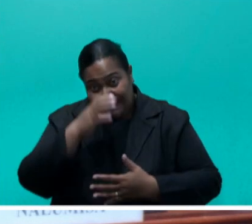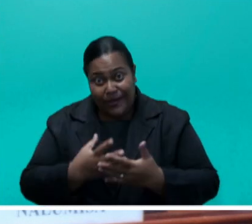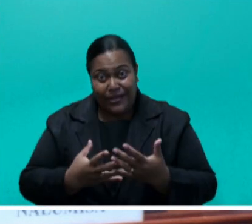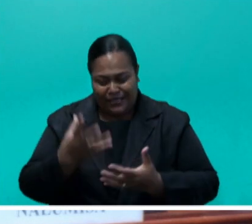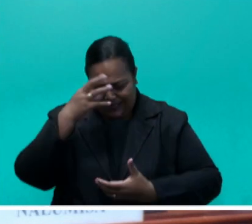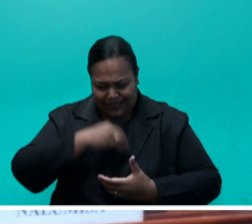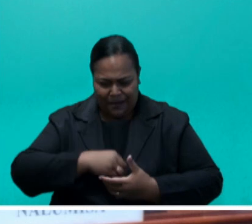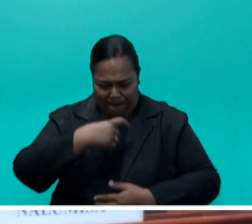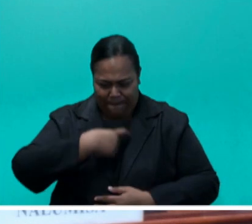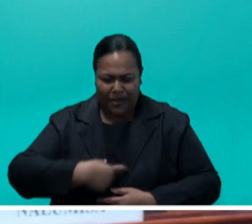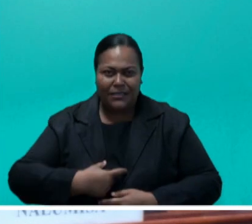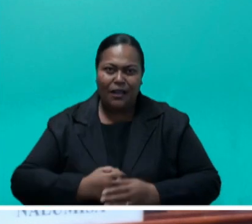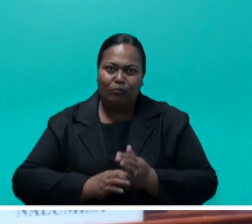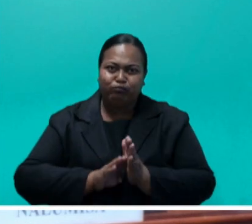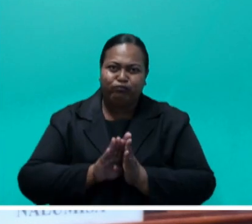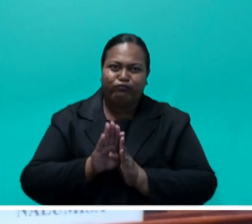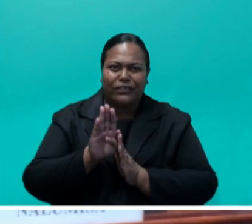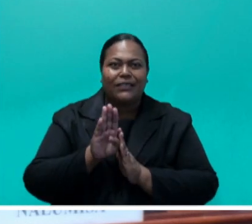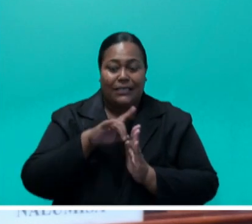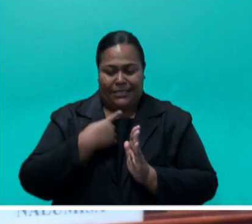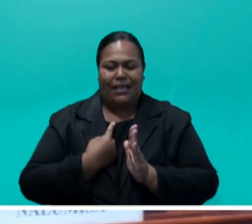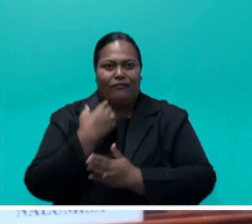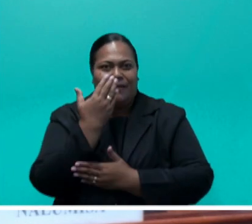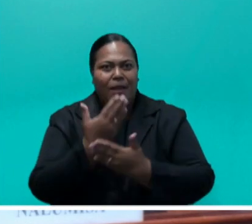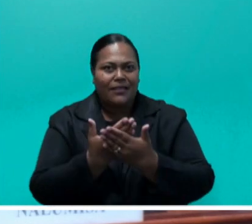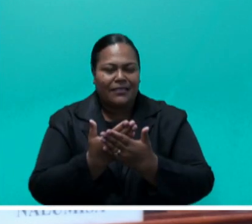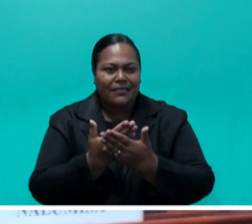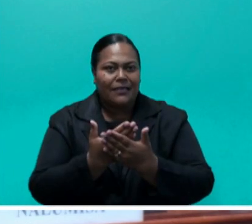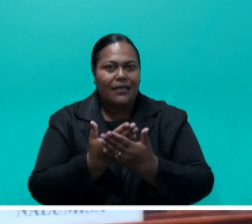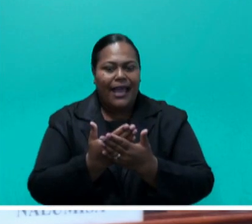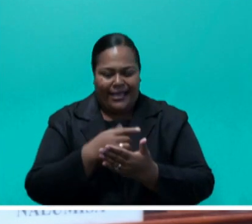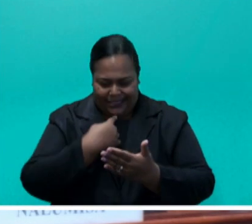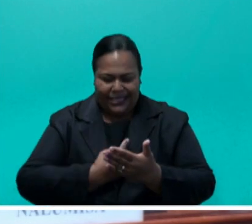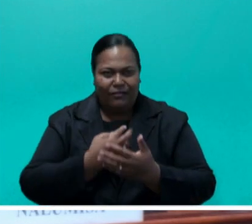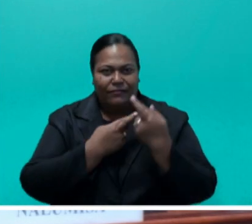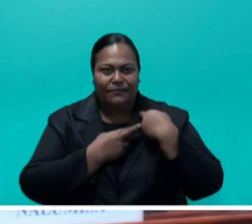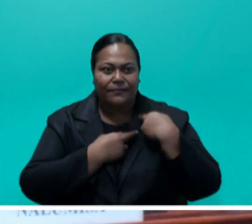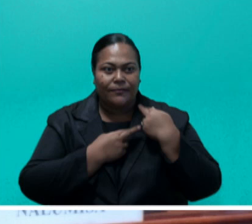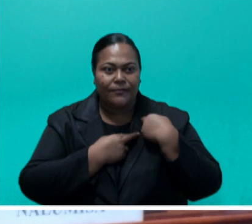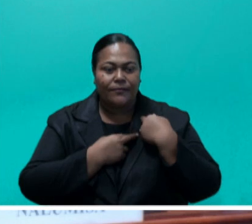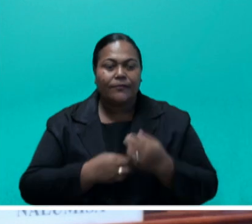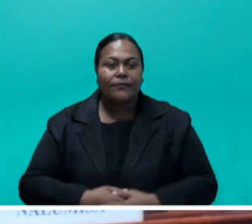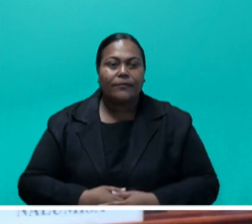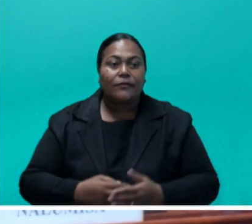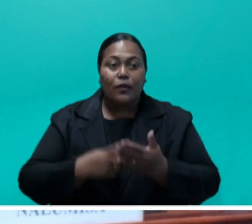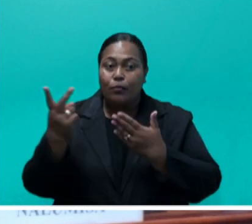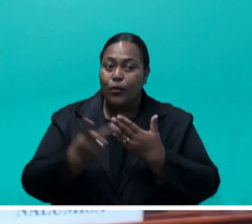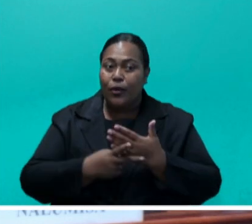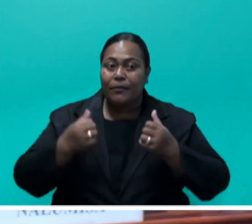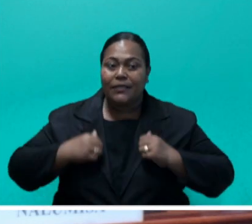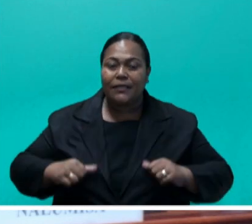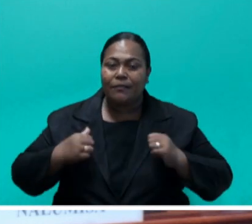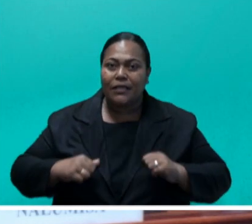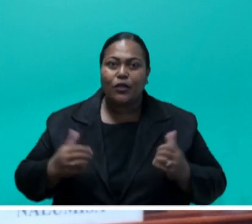growth, self-reliance, and a sense of responsibility. The program is implemented